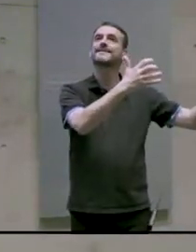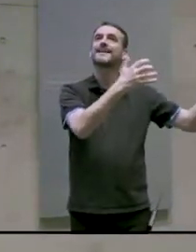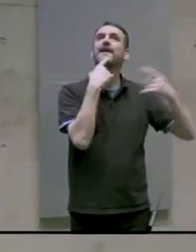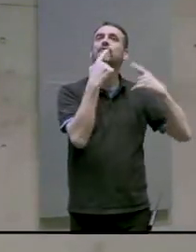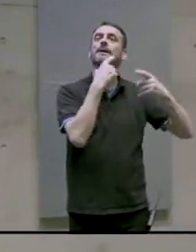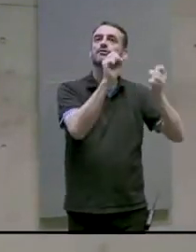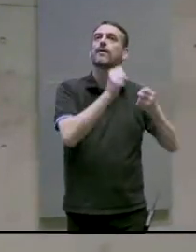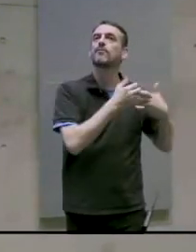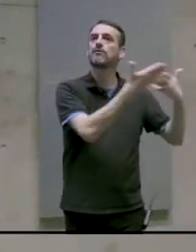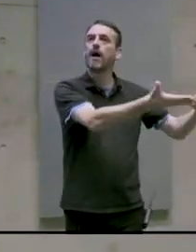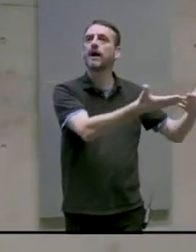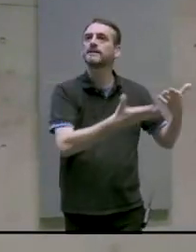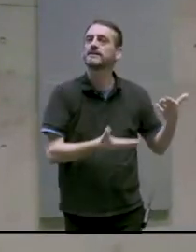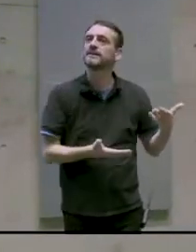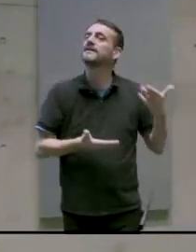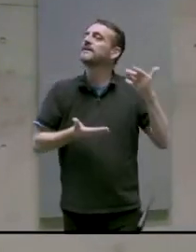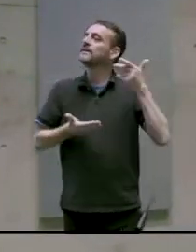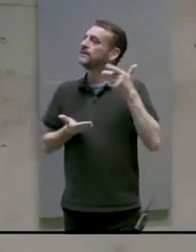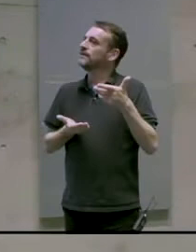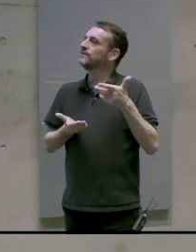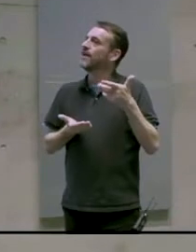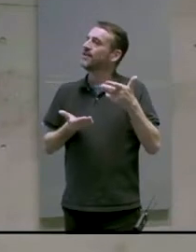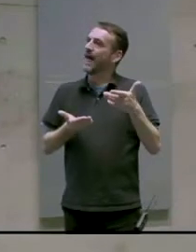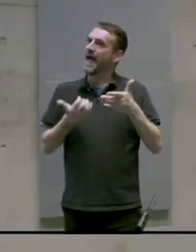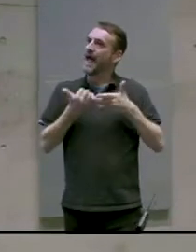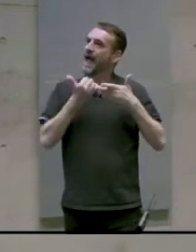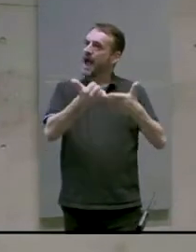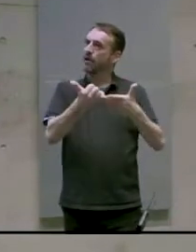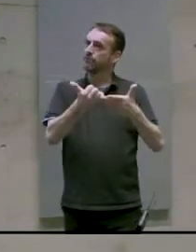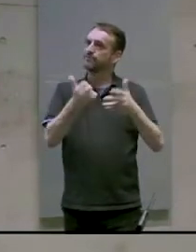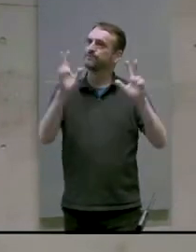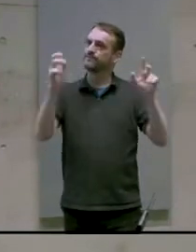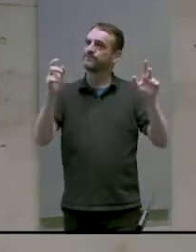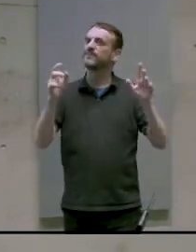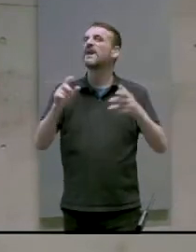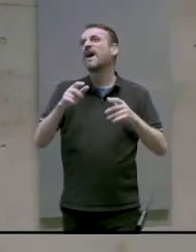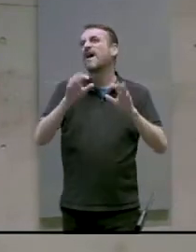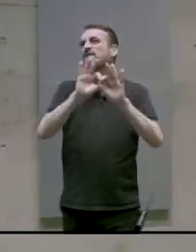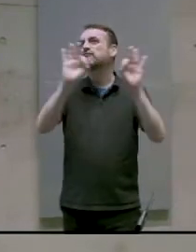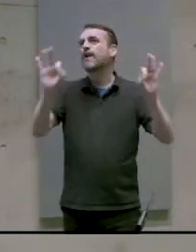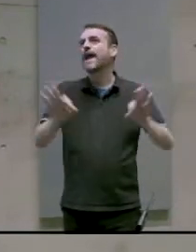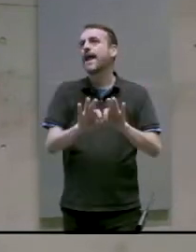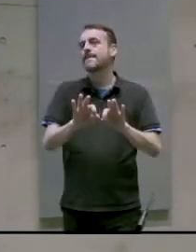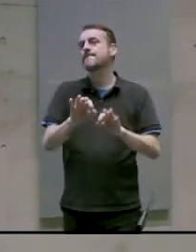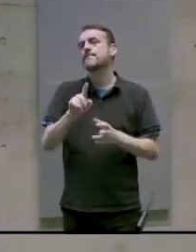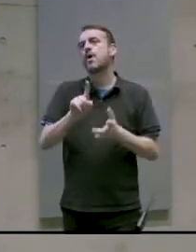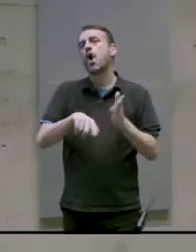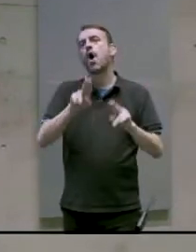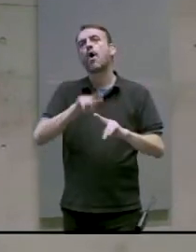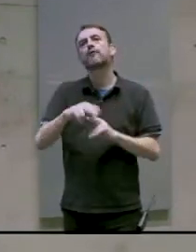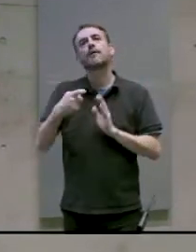on. And it just gives you that frame of reference. And